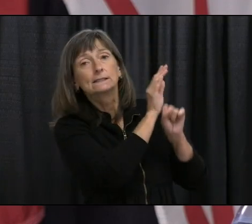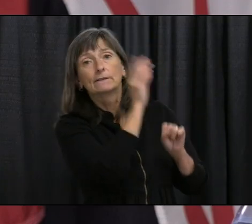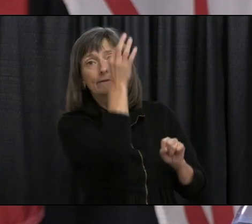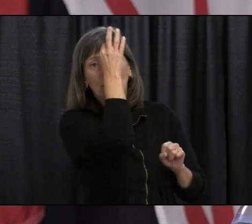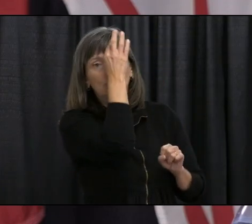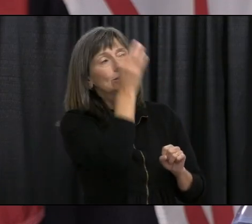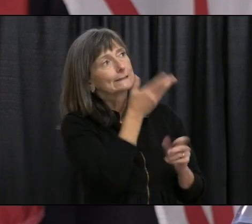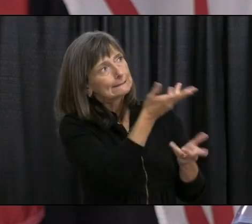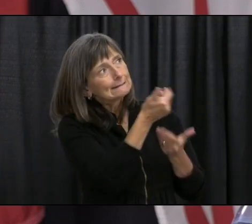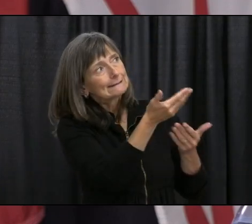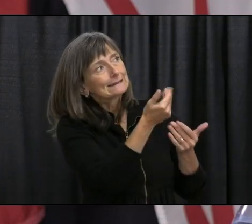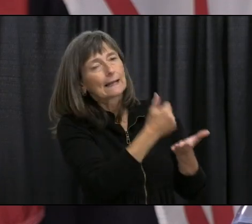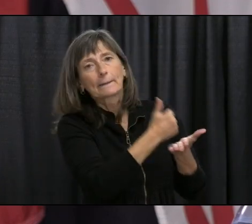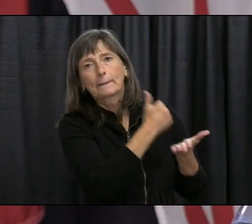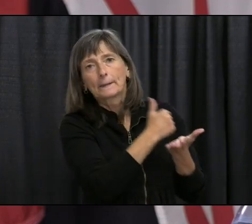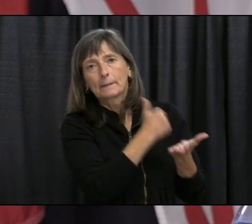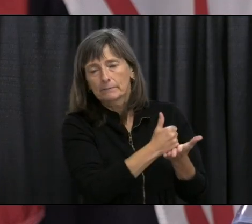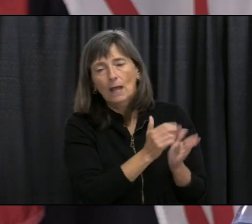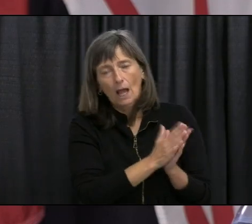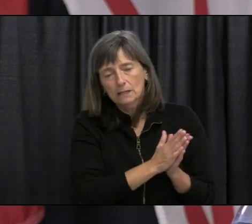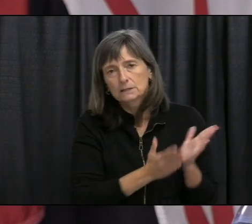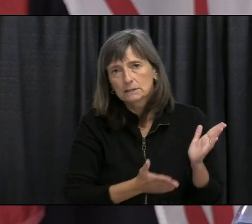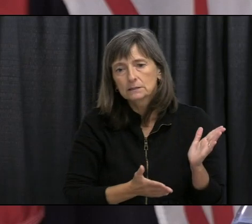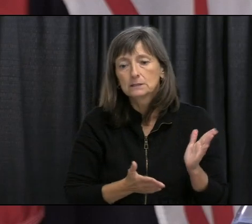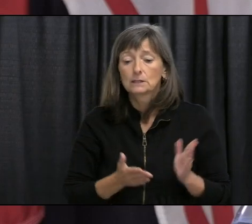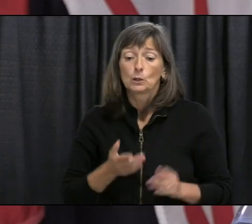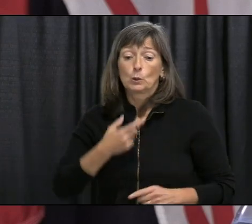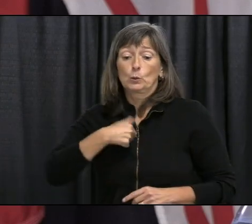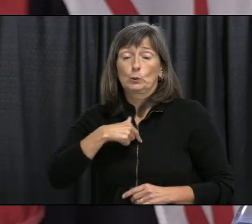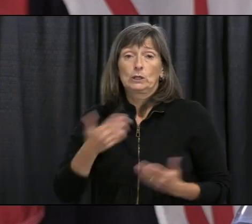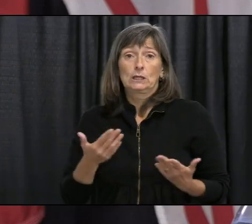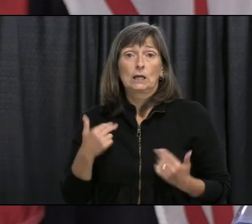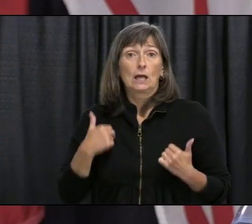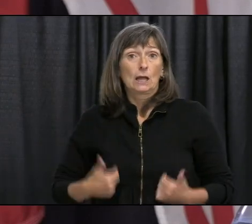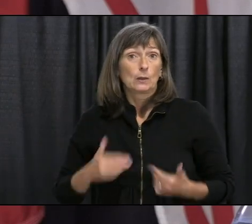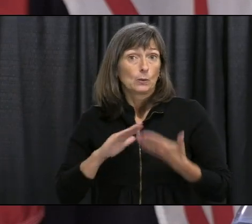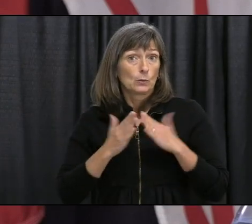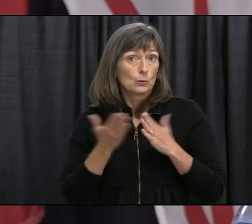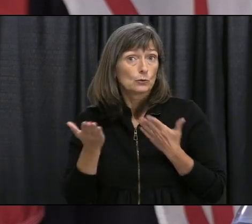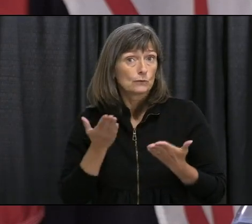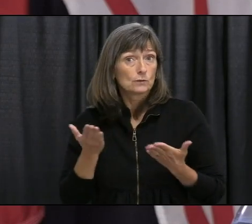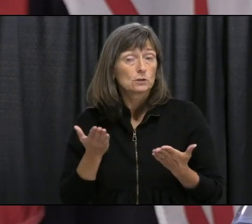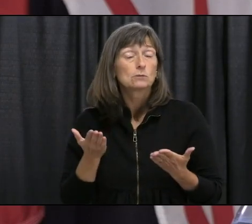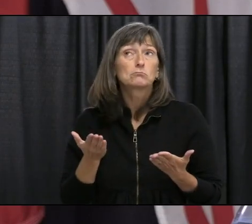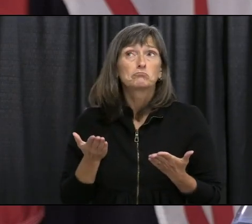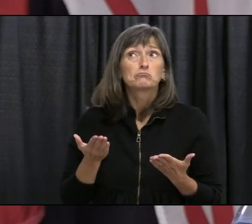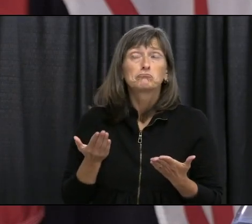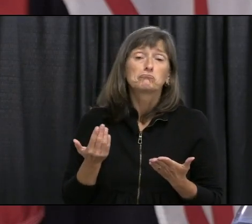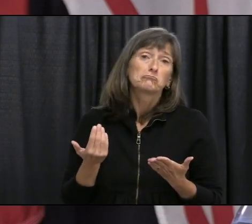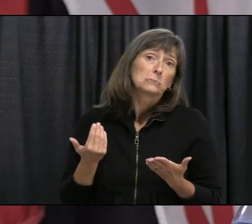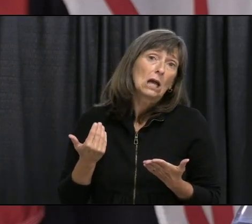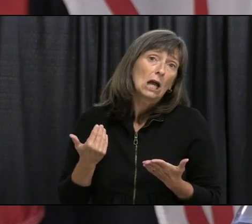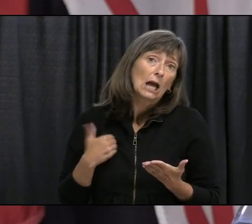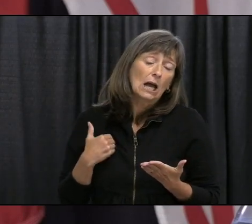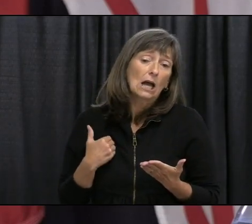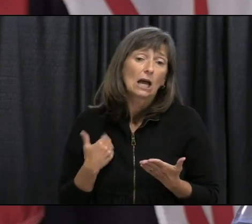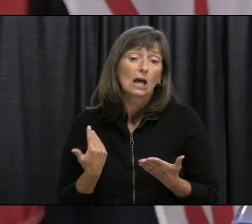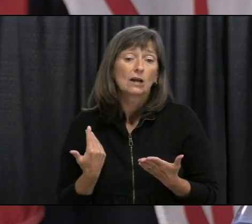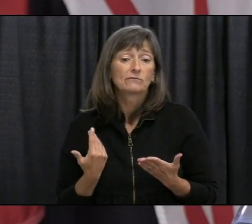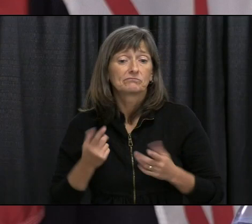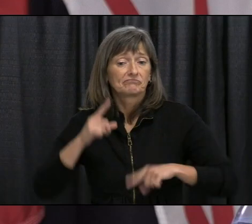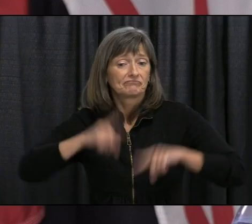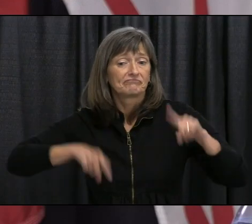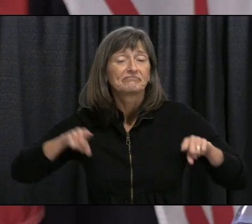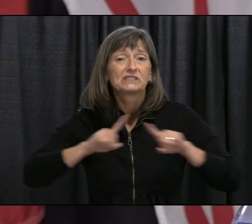sector, from our point of view in health and community services, we do have a broad range of mental